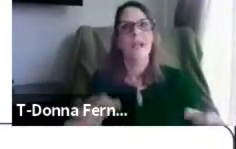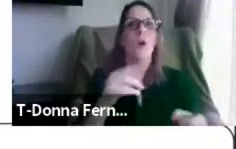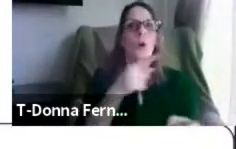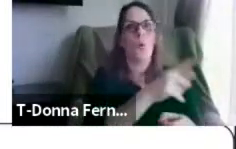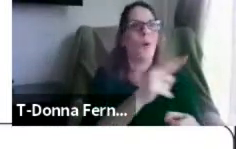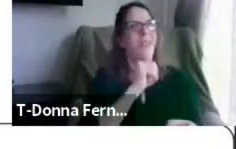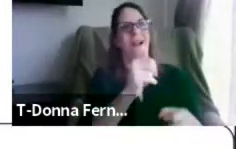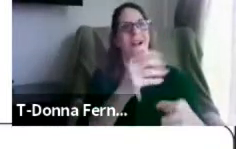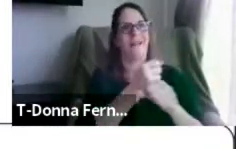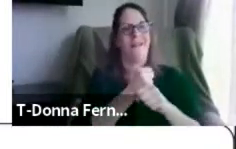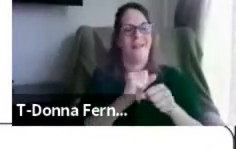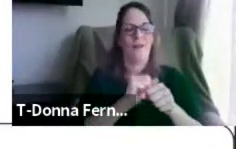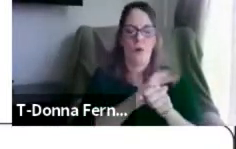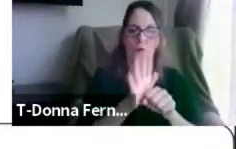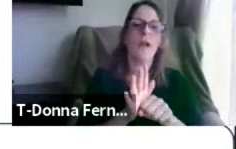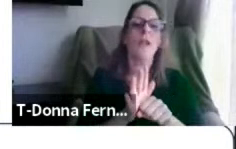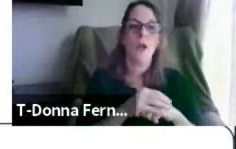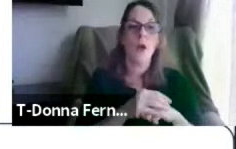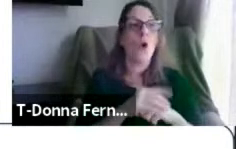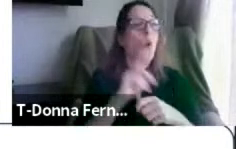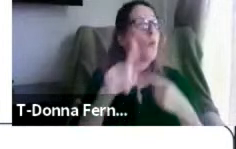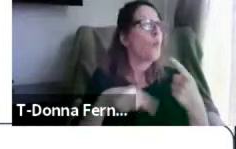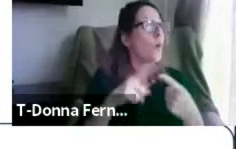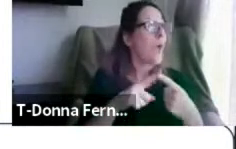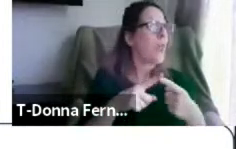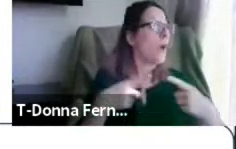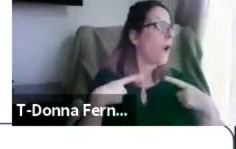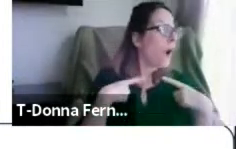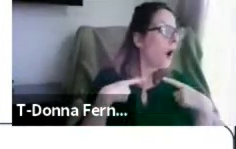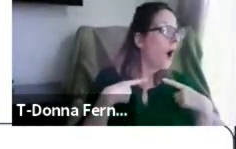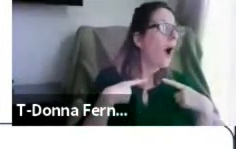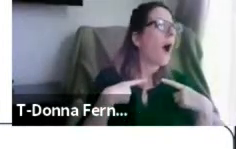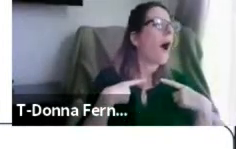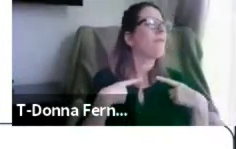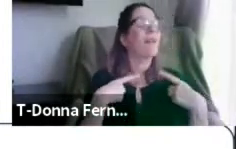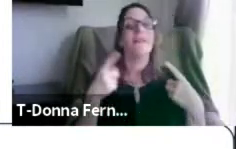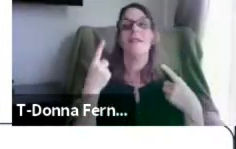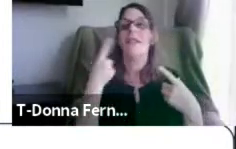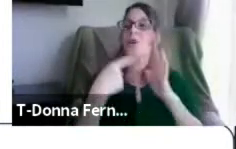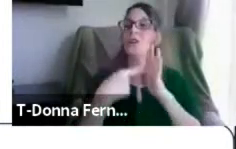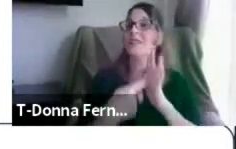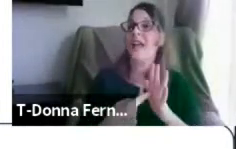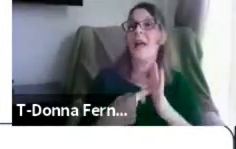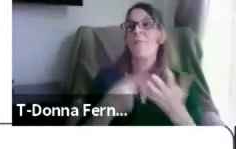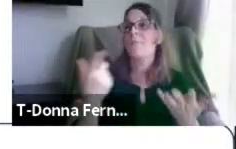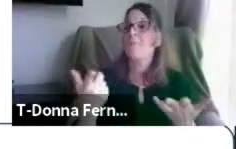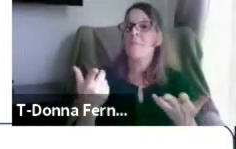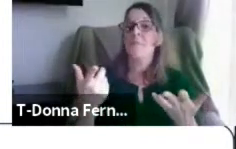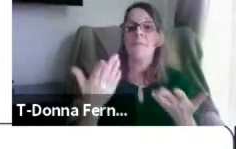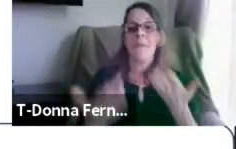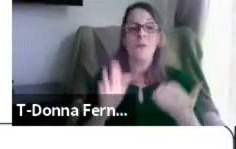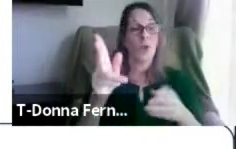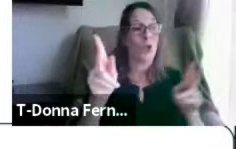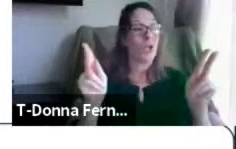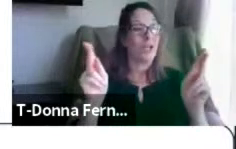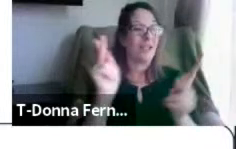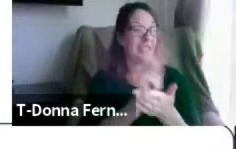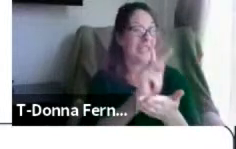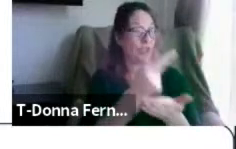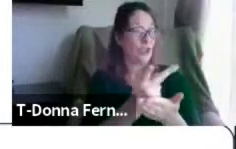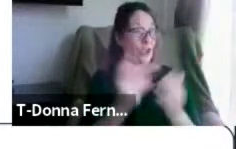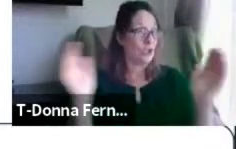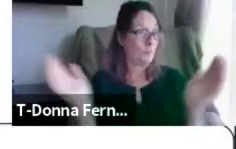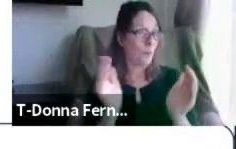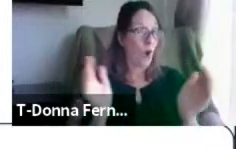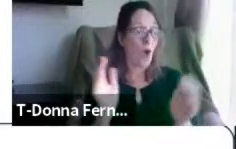during off hours. If you're like most kitchens, you might have a limited space. Therefore, if you bring your prep team